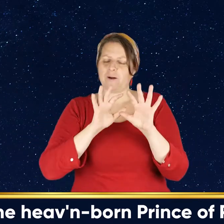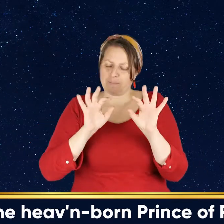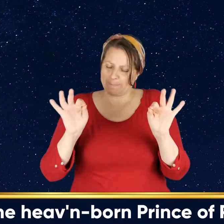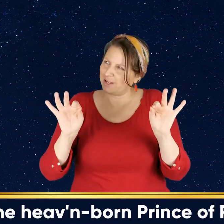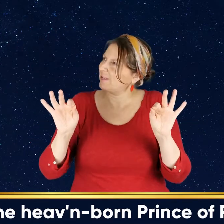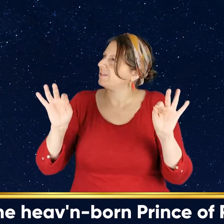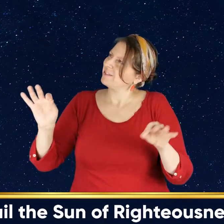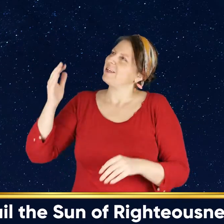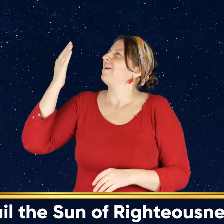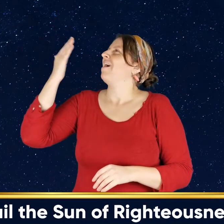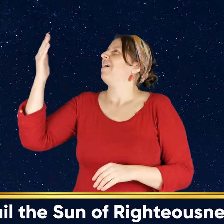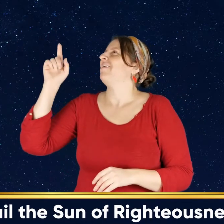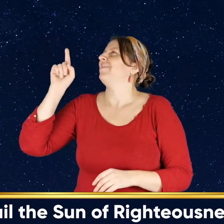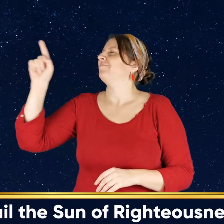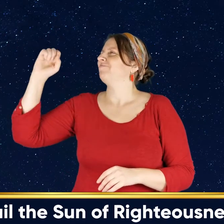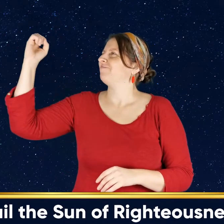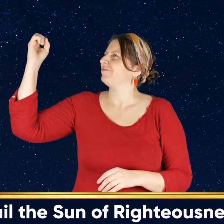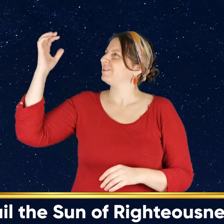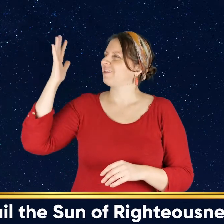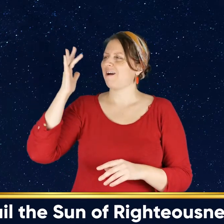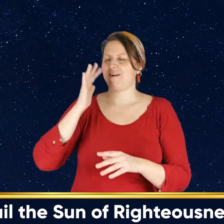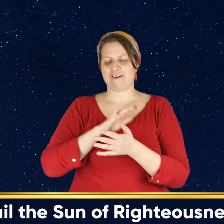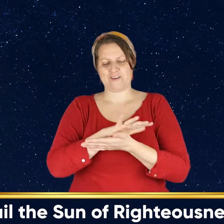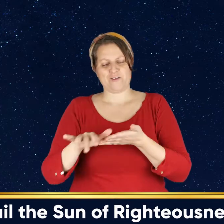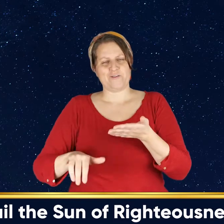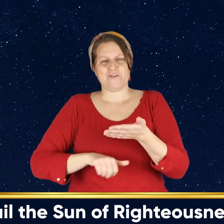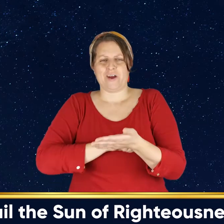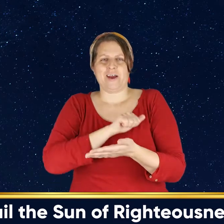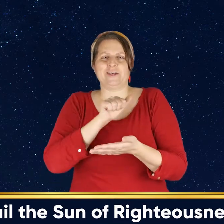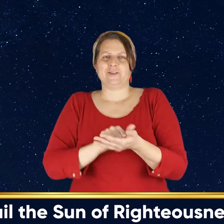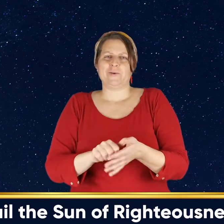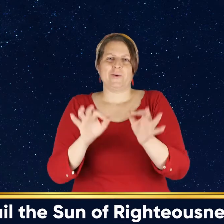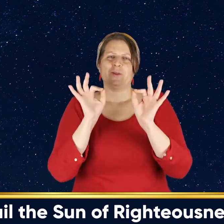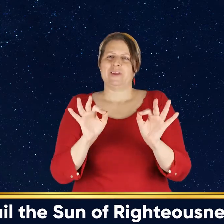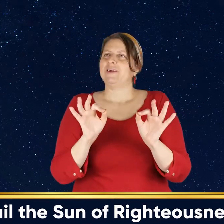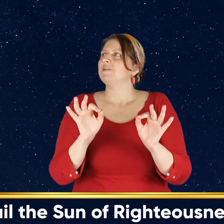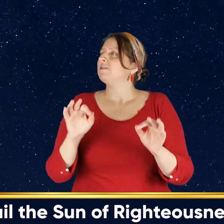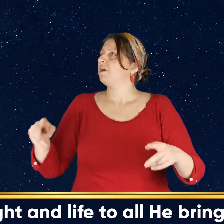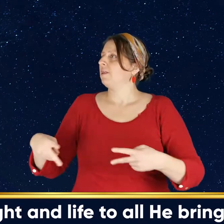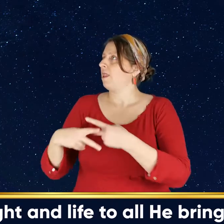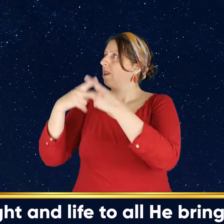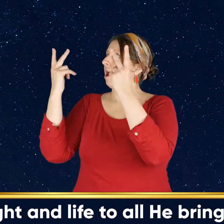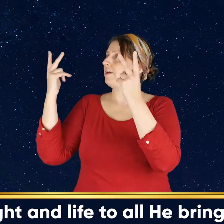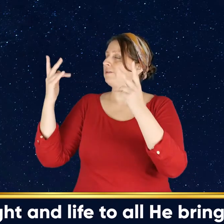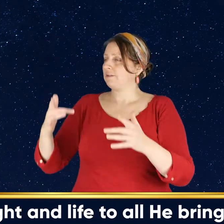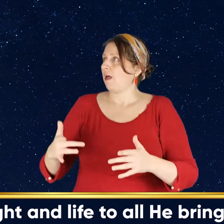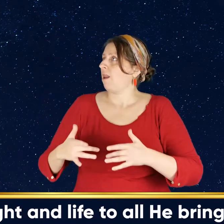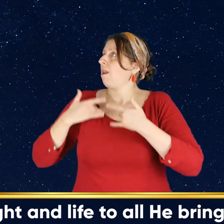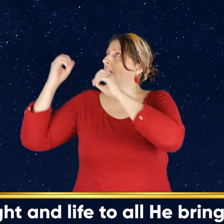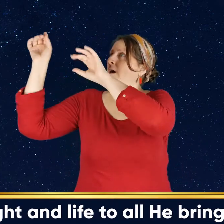of peace, hail the Son of Righteousness, light